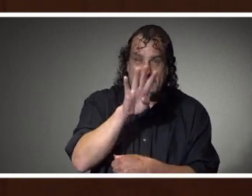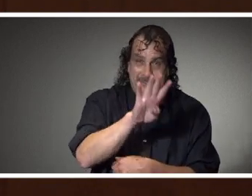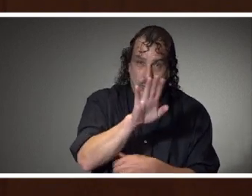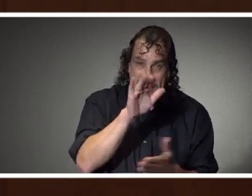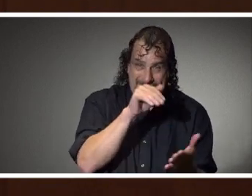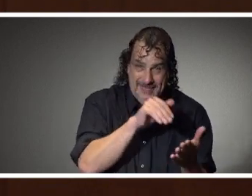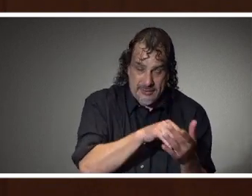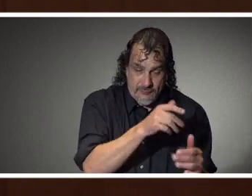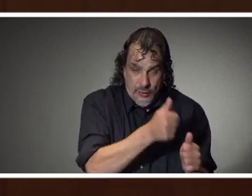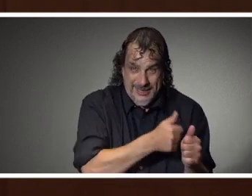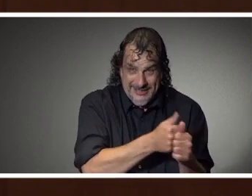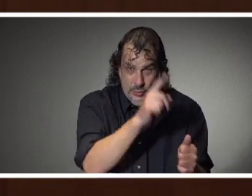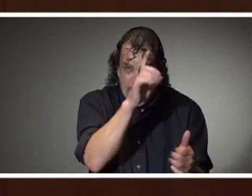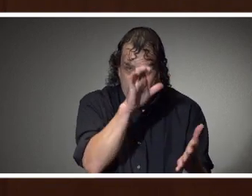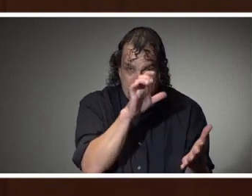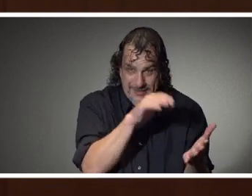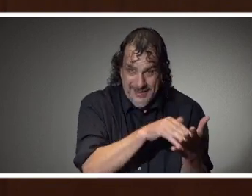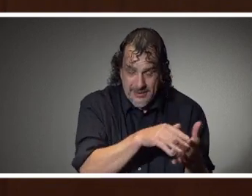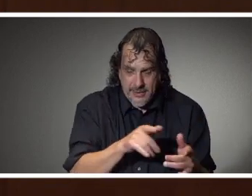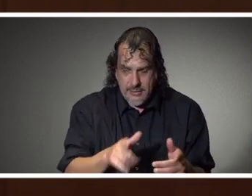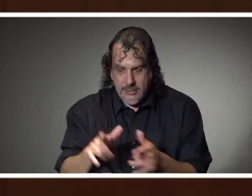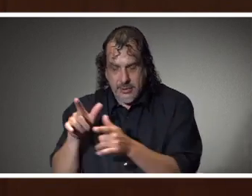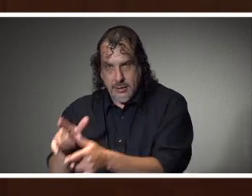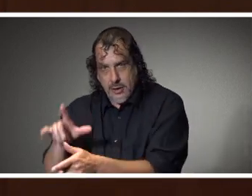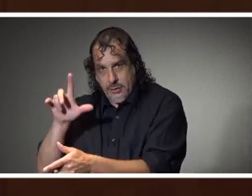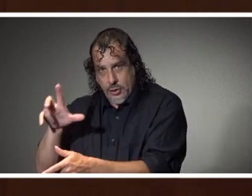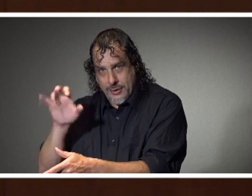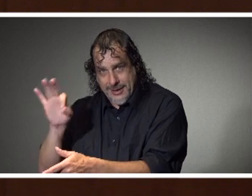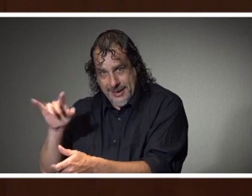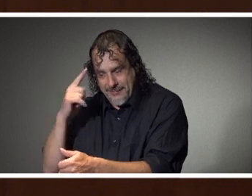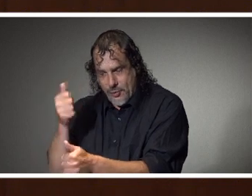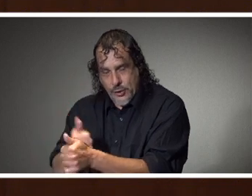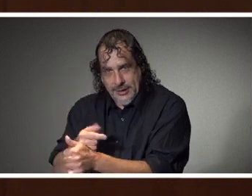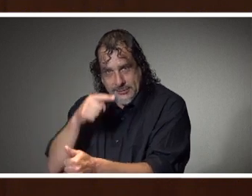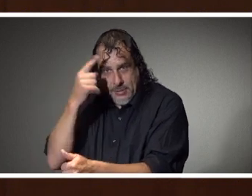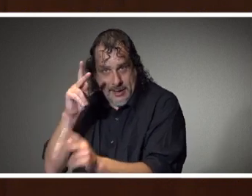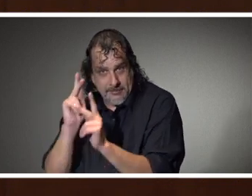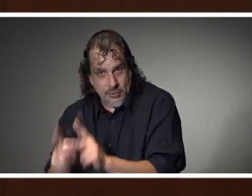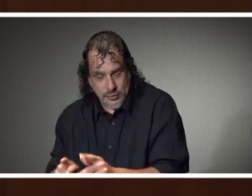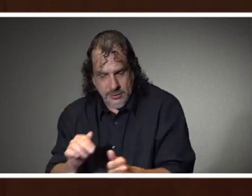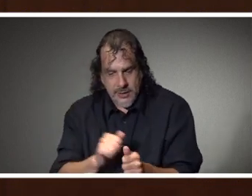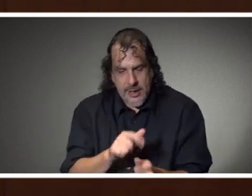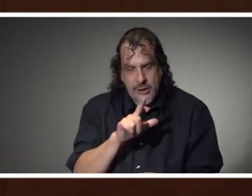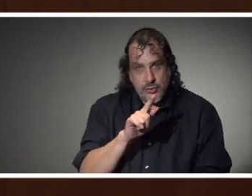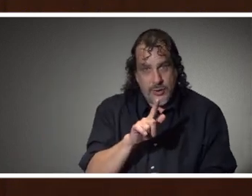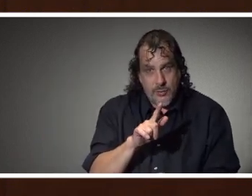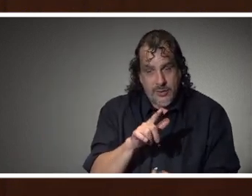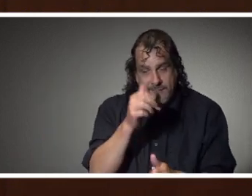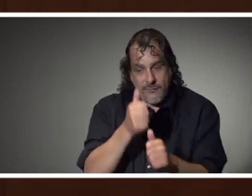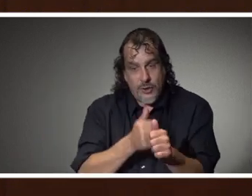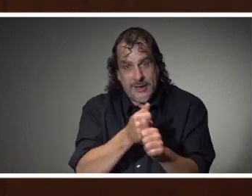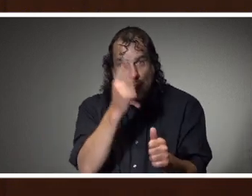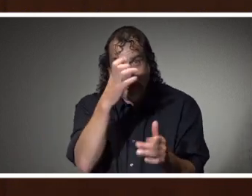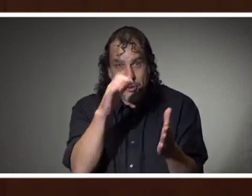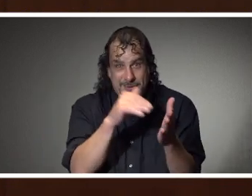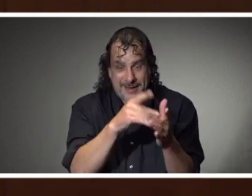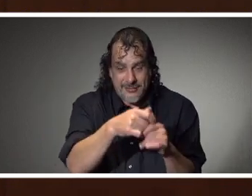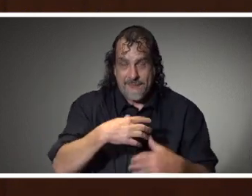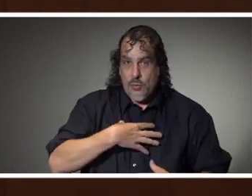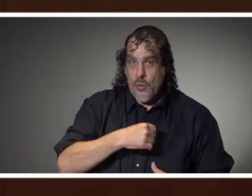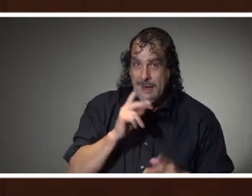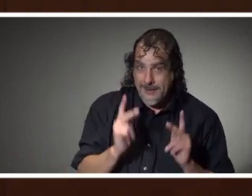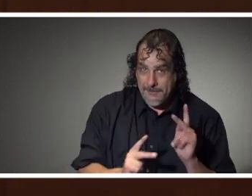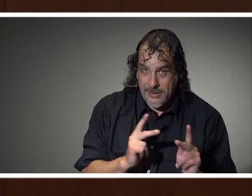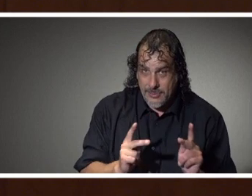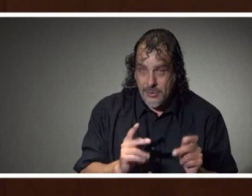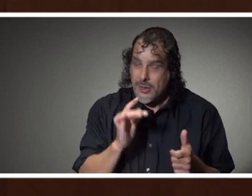100,000, compared to a mortality rate of 39 per 100,000 in African Americans and 21 per 100,000 in Caucasians. So